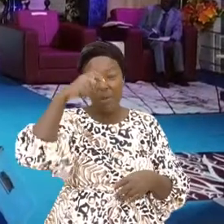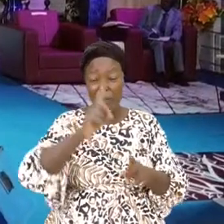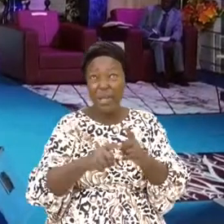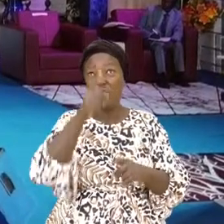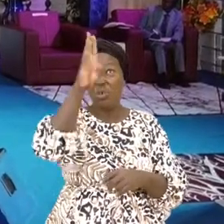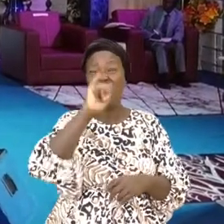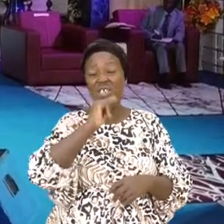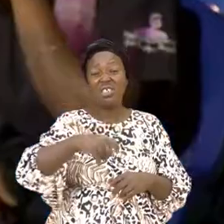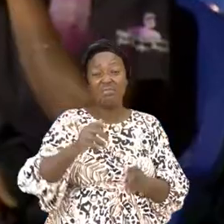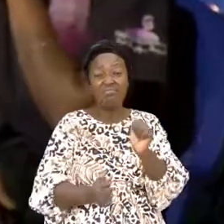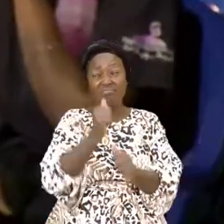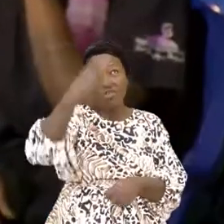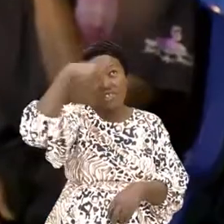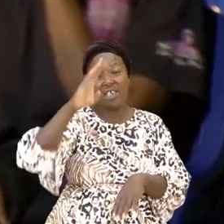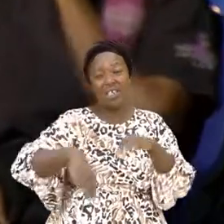is wiser.